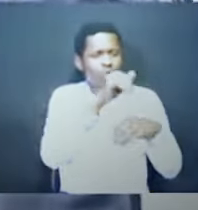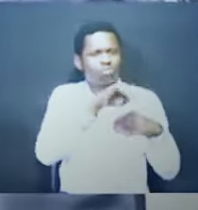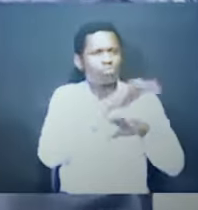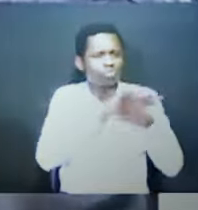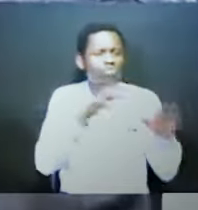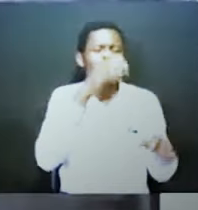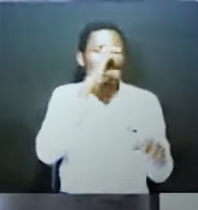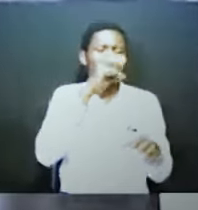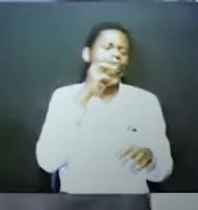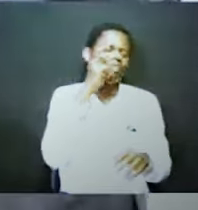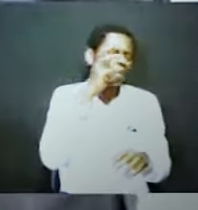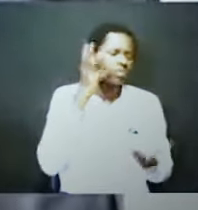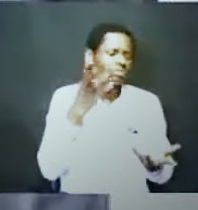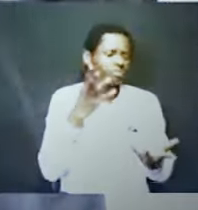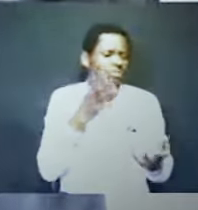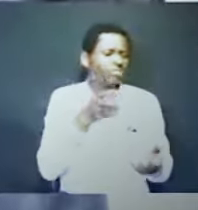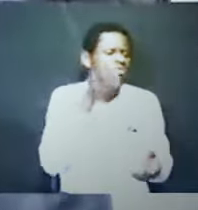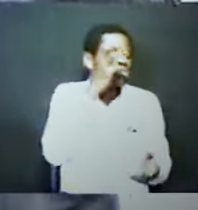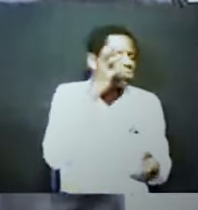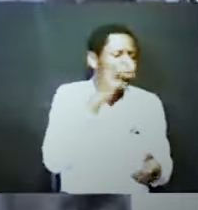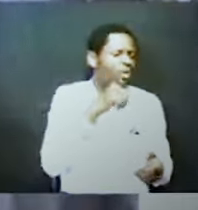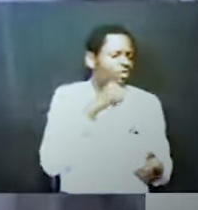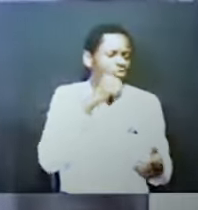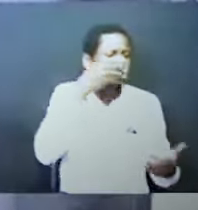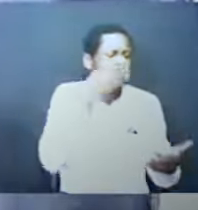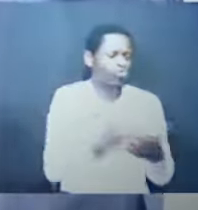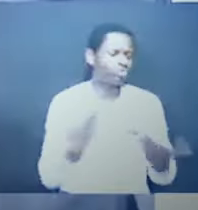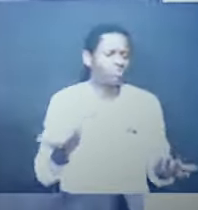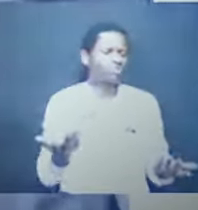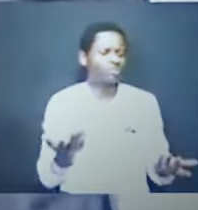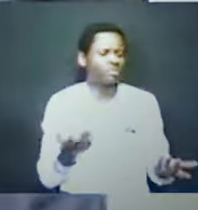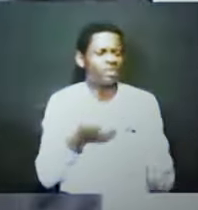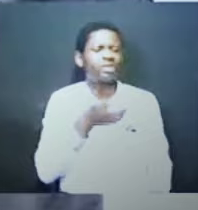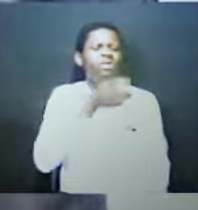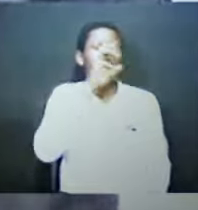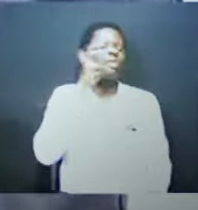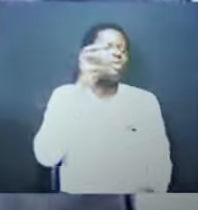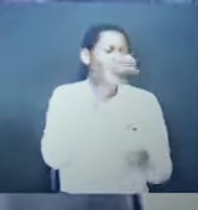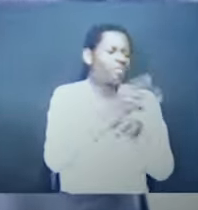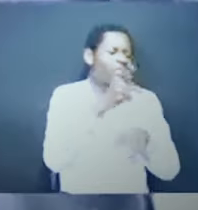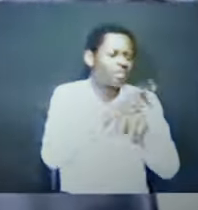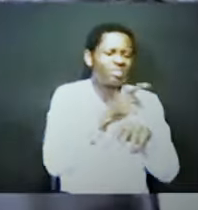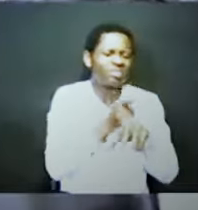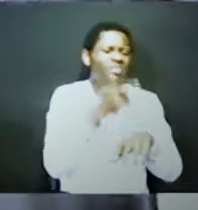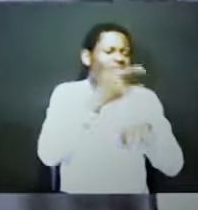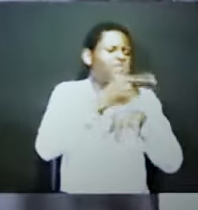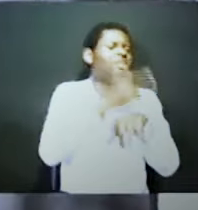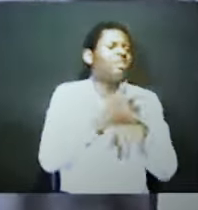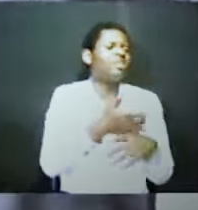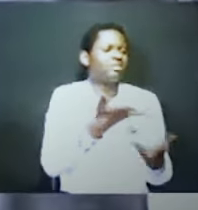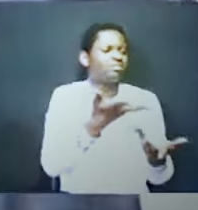focused. Don't drink wine. It leads to debauchery.